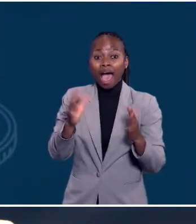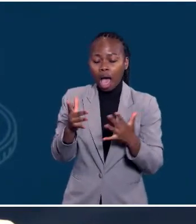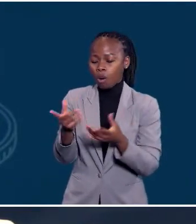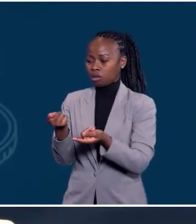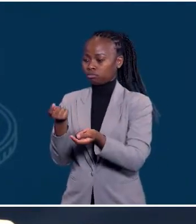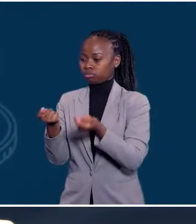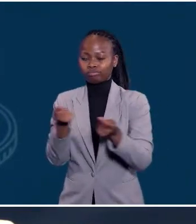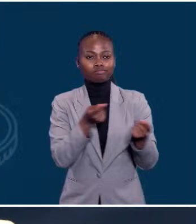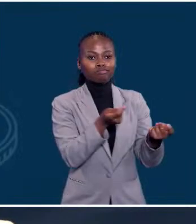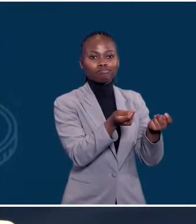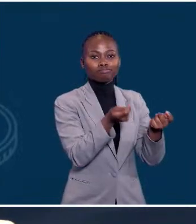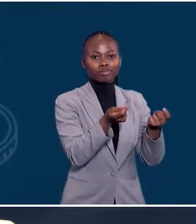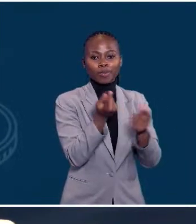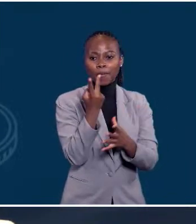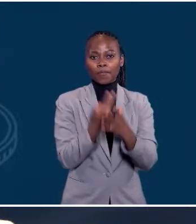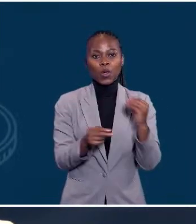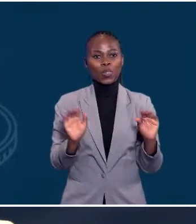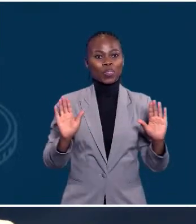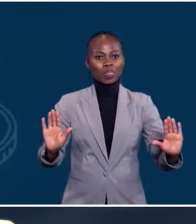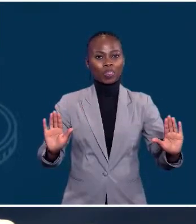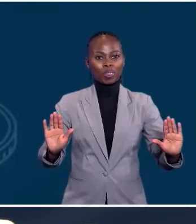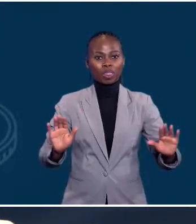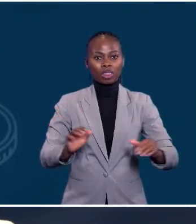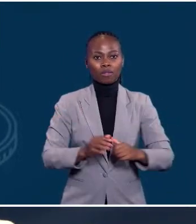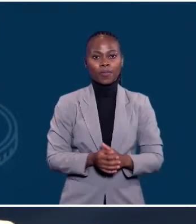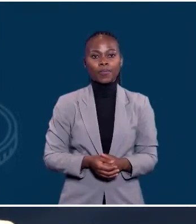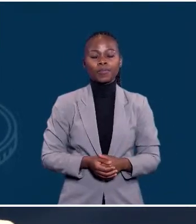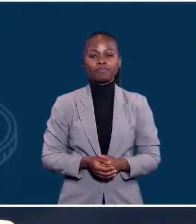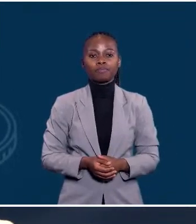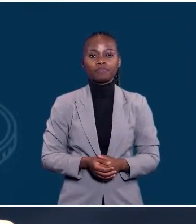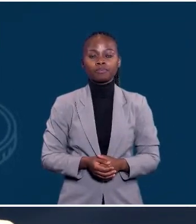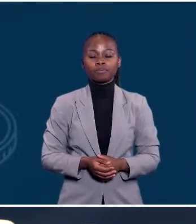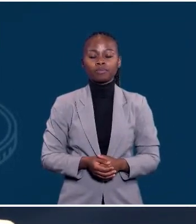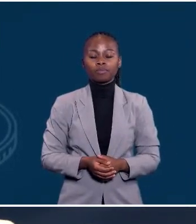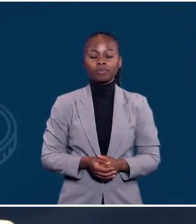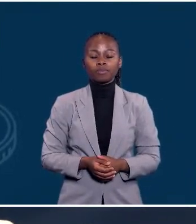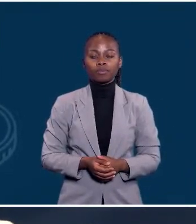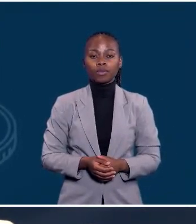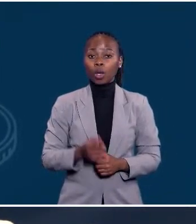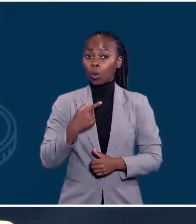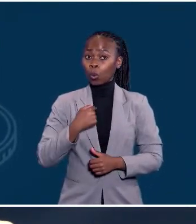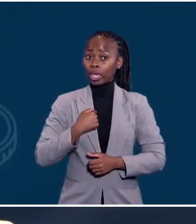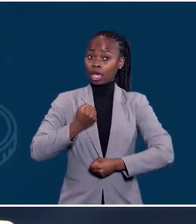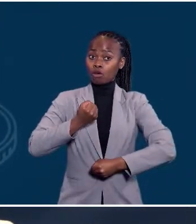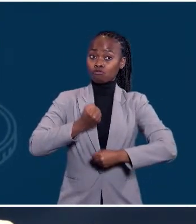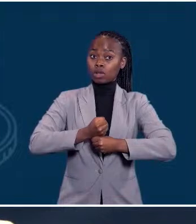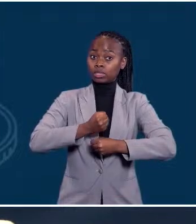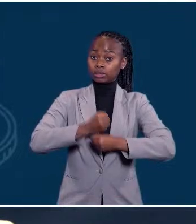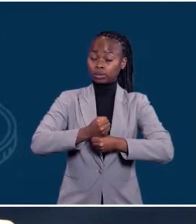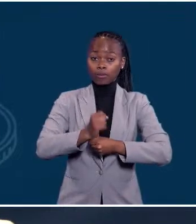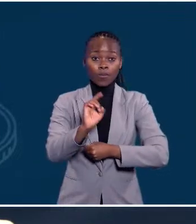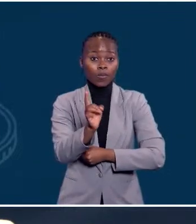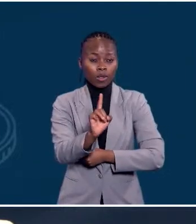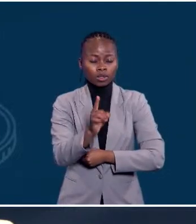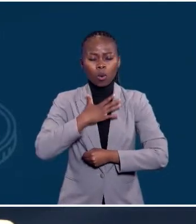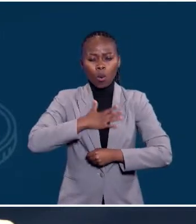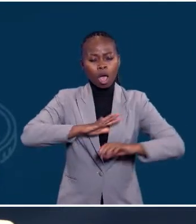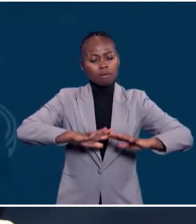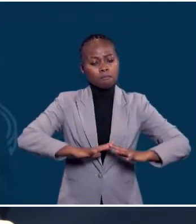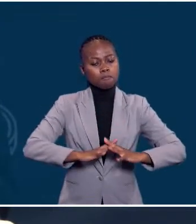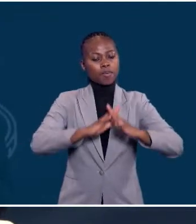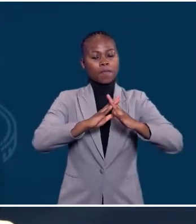And this we do such that we create a more conducive